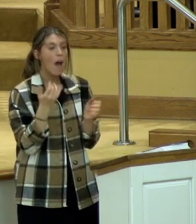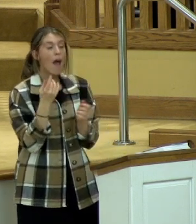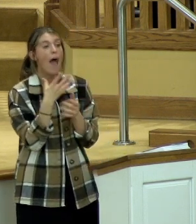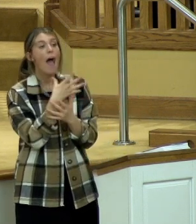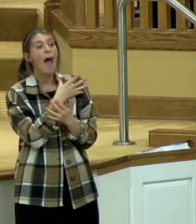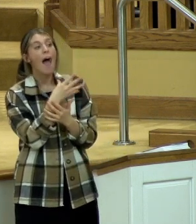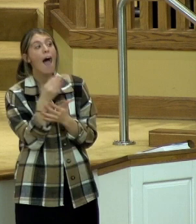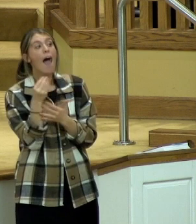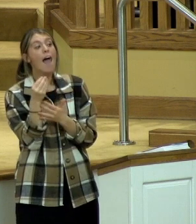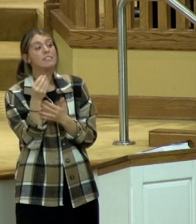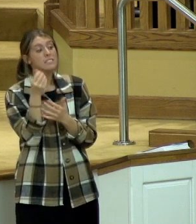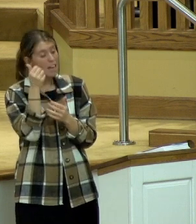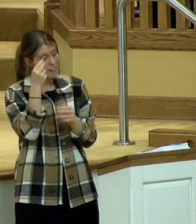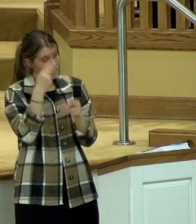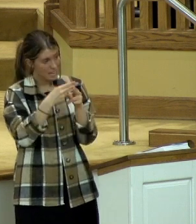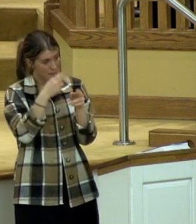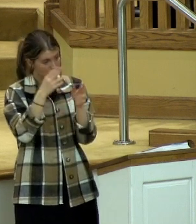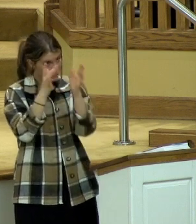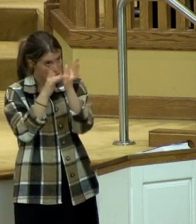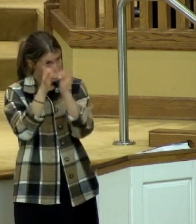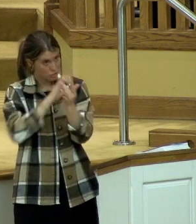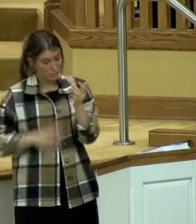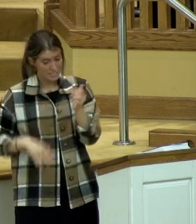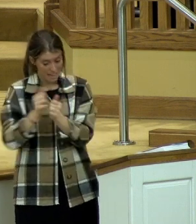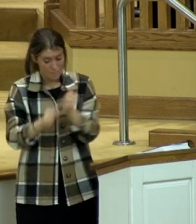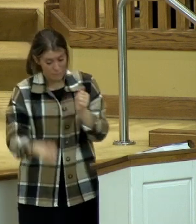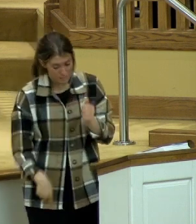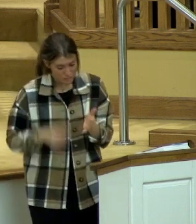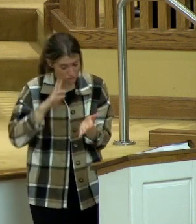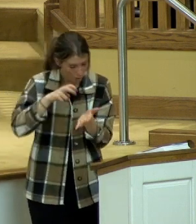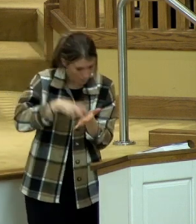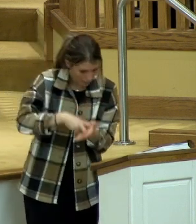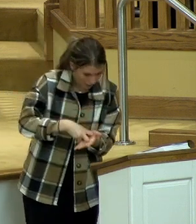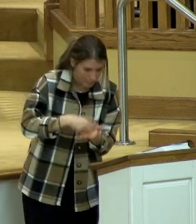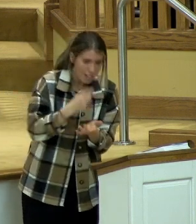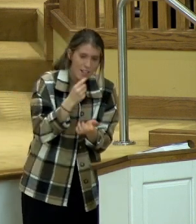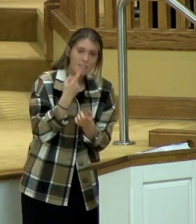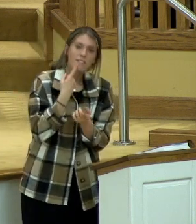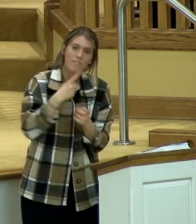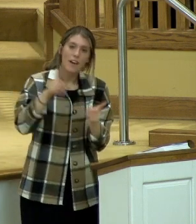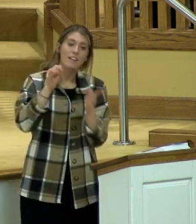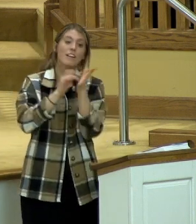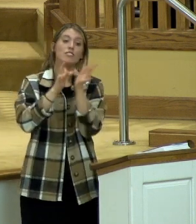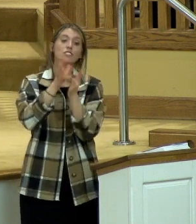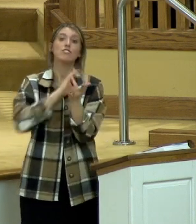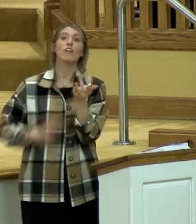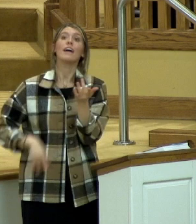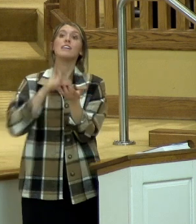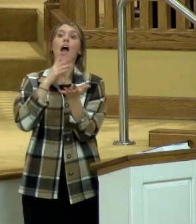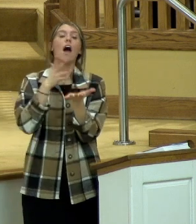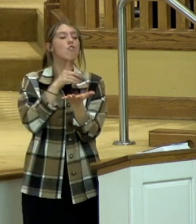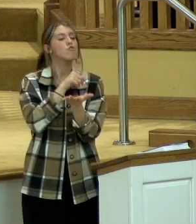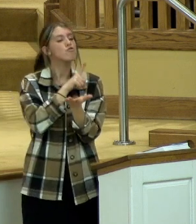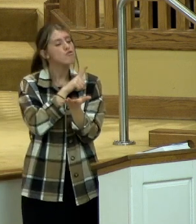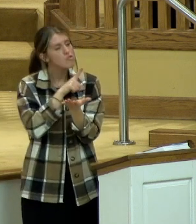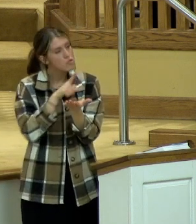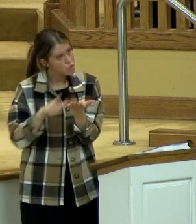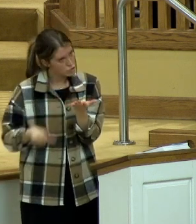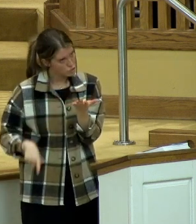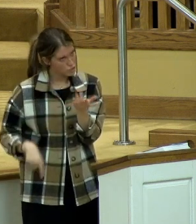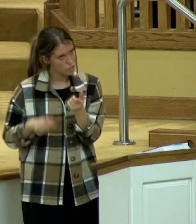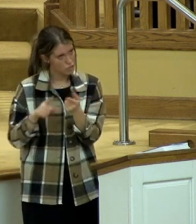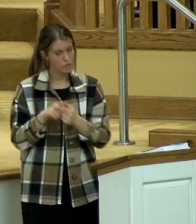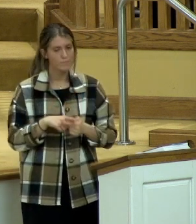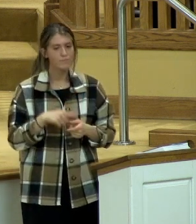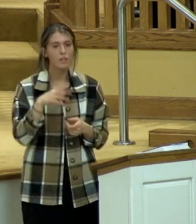And at every knee, at the name of Jesus Christ, every knee shall bow and every tongue shall confess that Jesus Christ is Lord, to the glory of God the Father. All